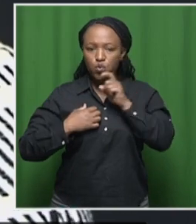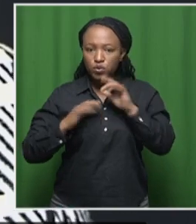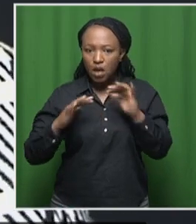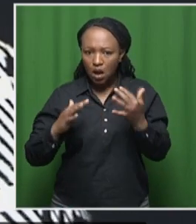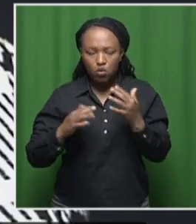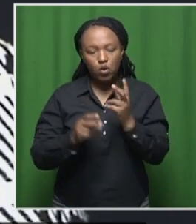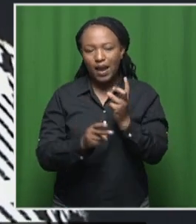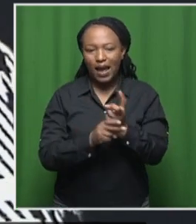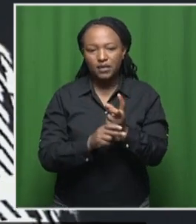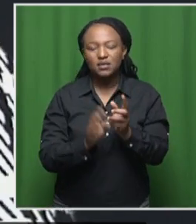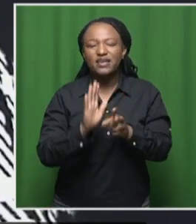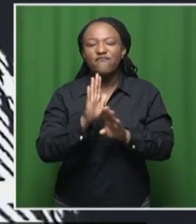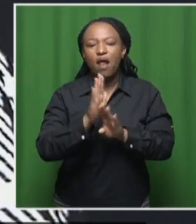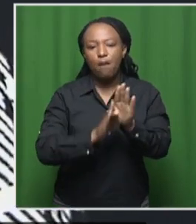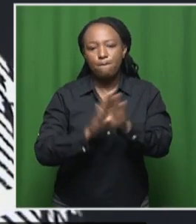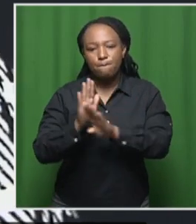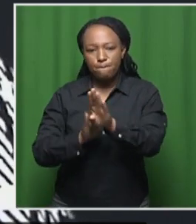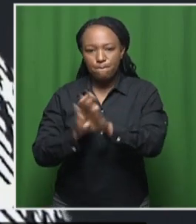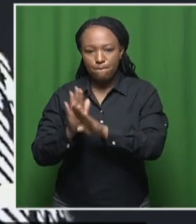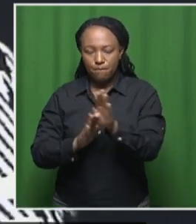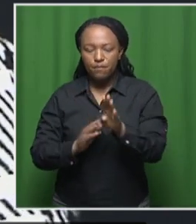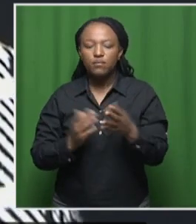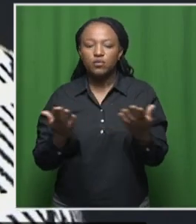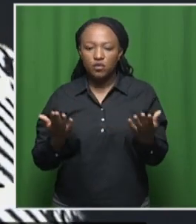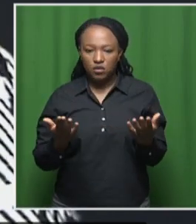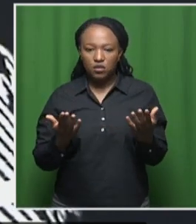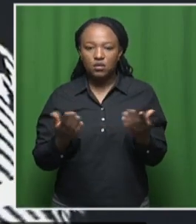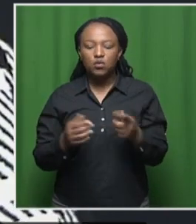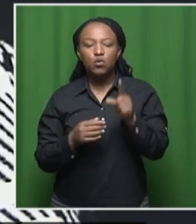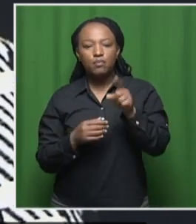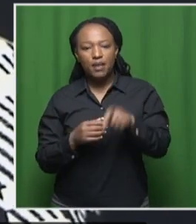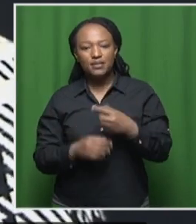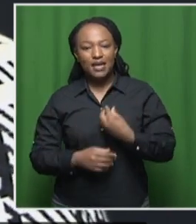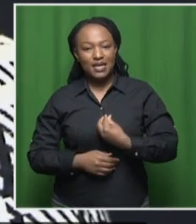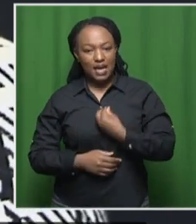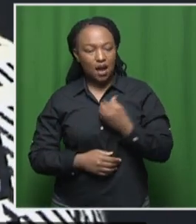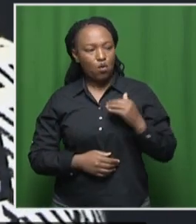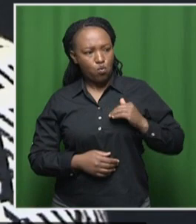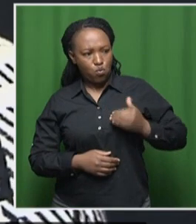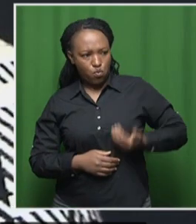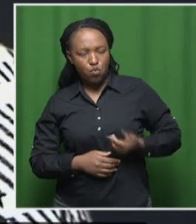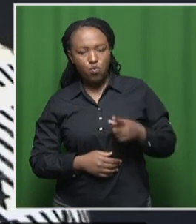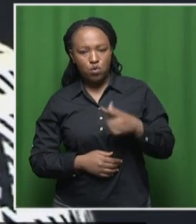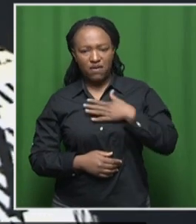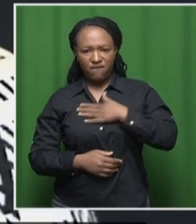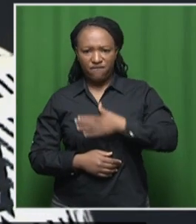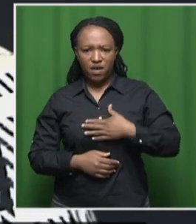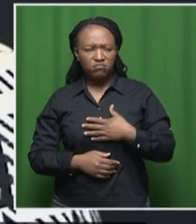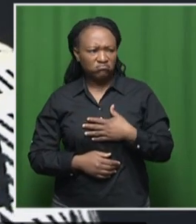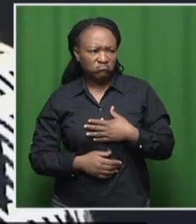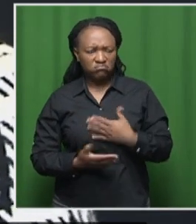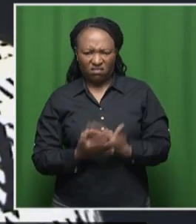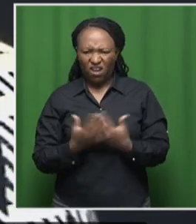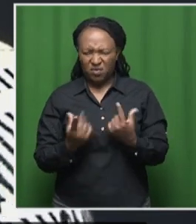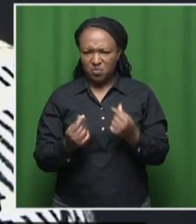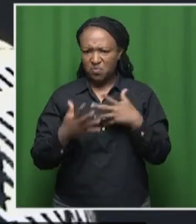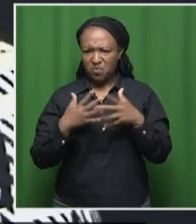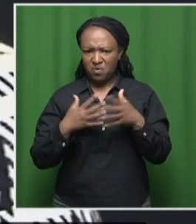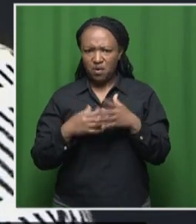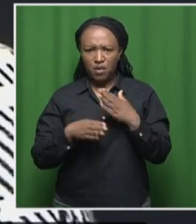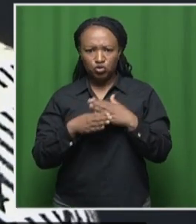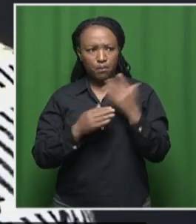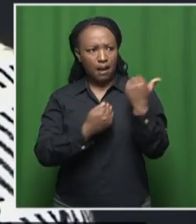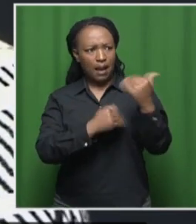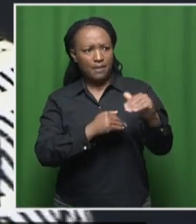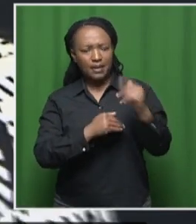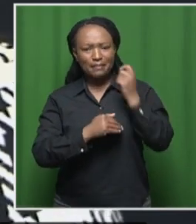to develop it. And so I think we should, have our young women feel they can do anything. No job is limited